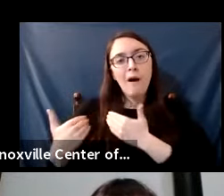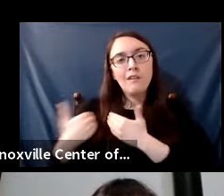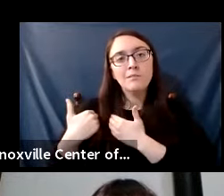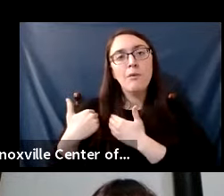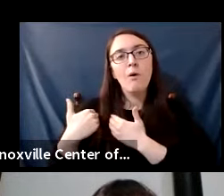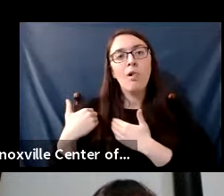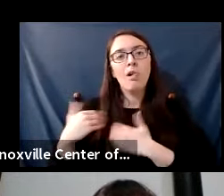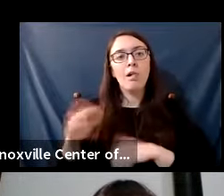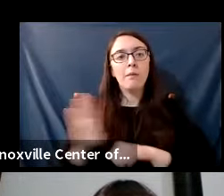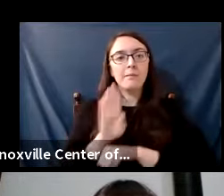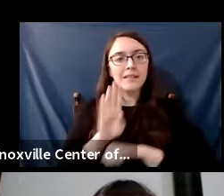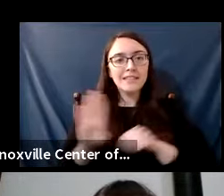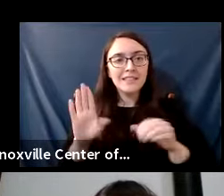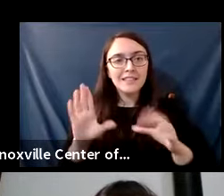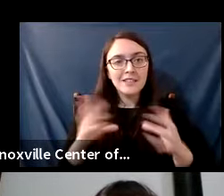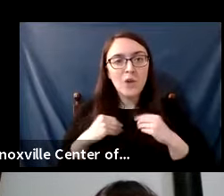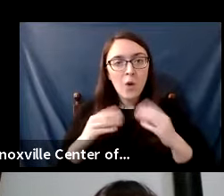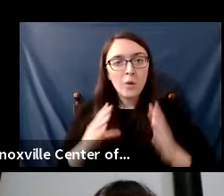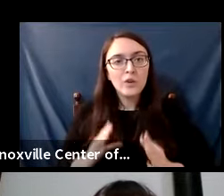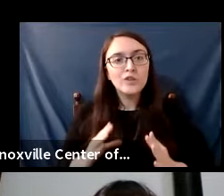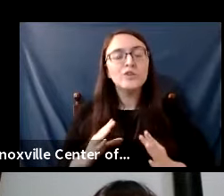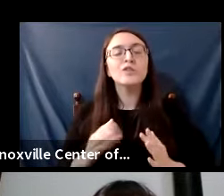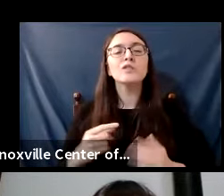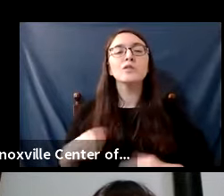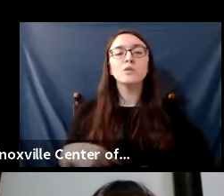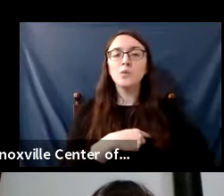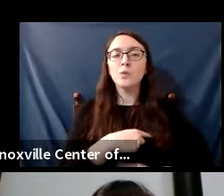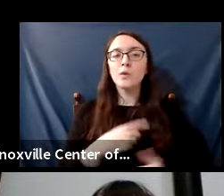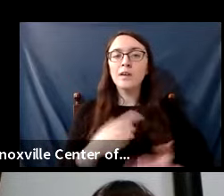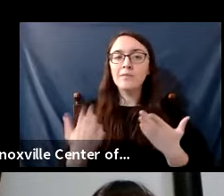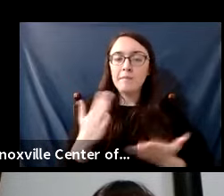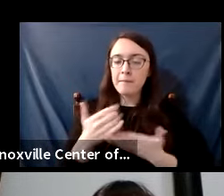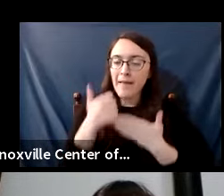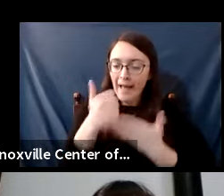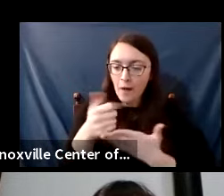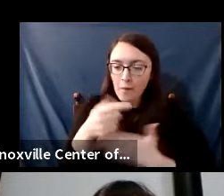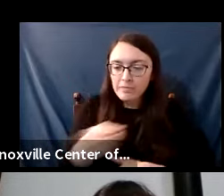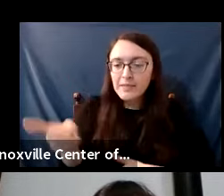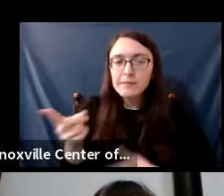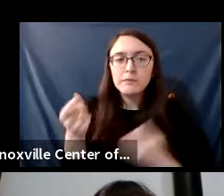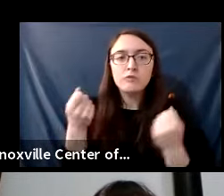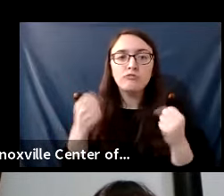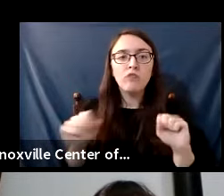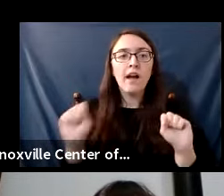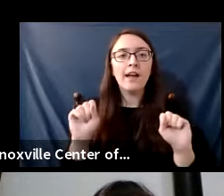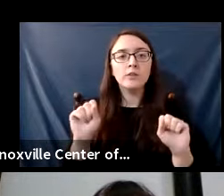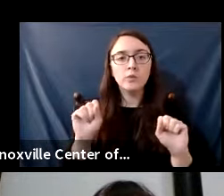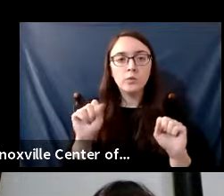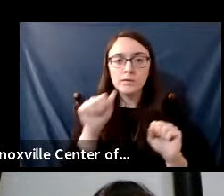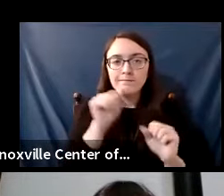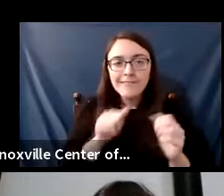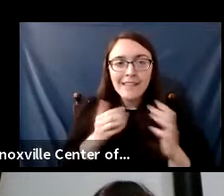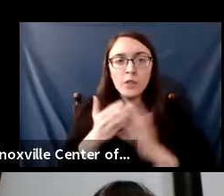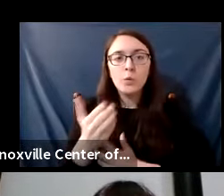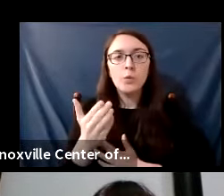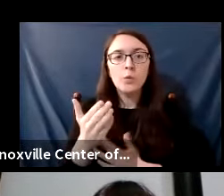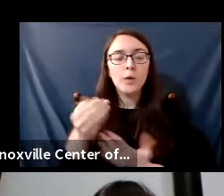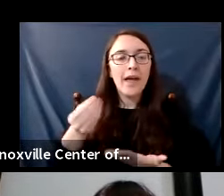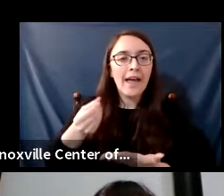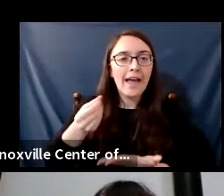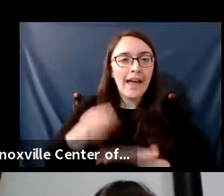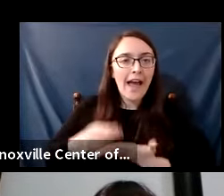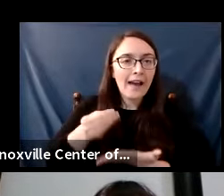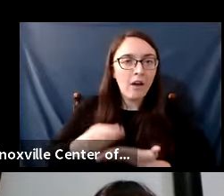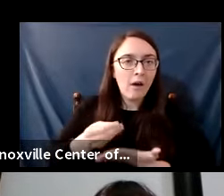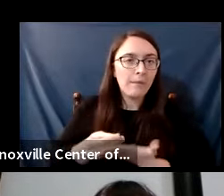this would probably help them somewhat in trying to get through this economically. And I don't know that it would